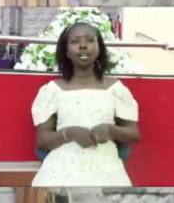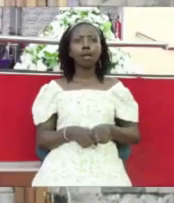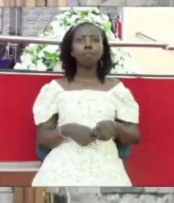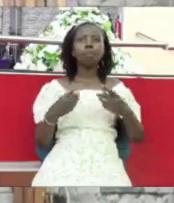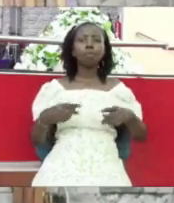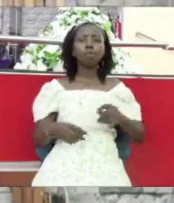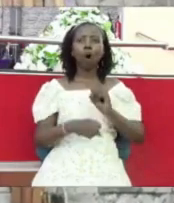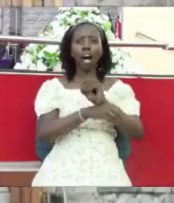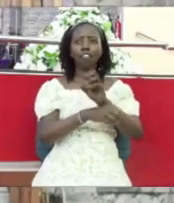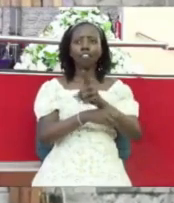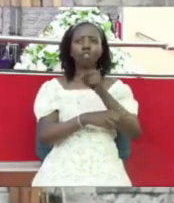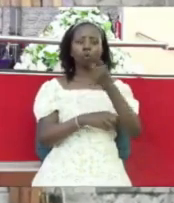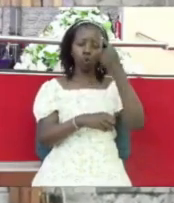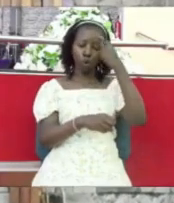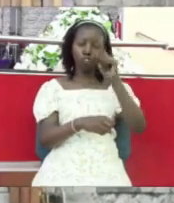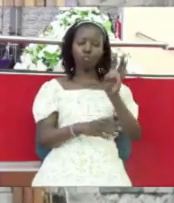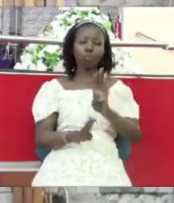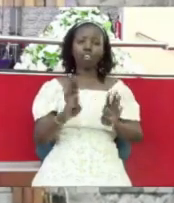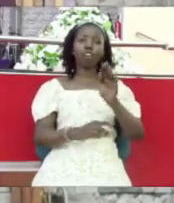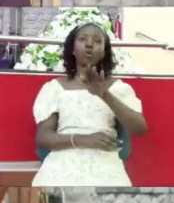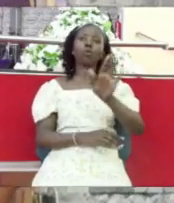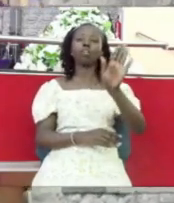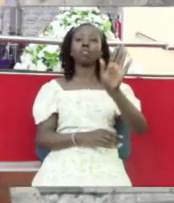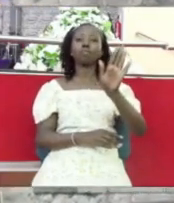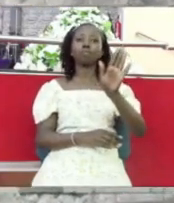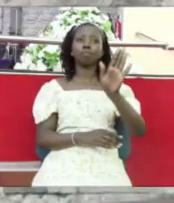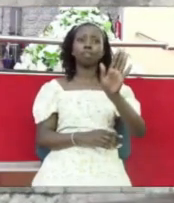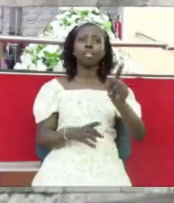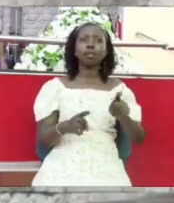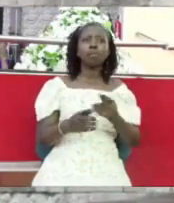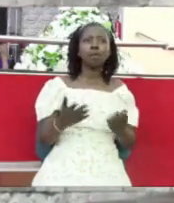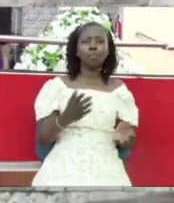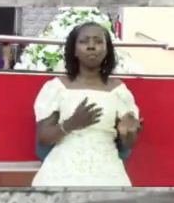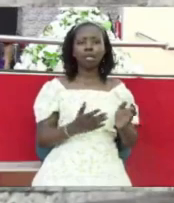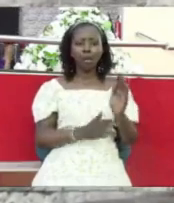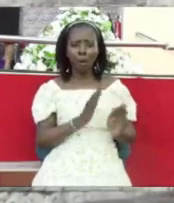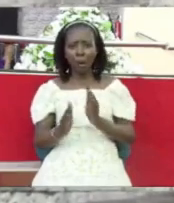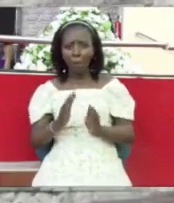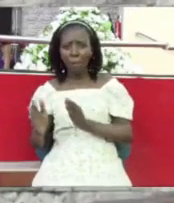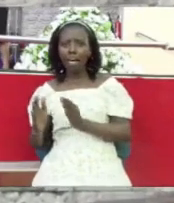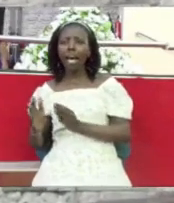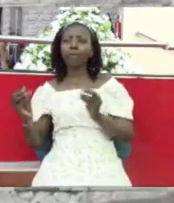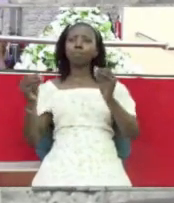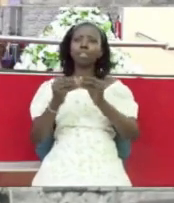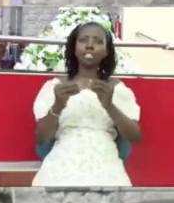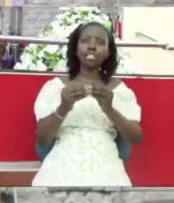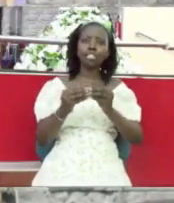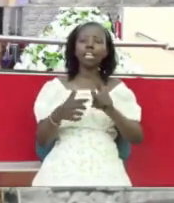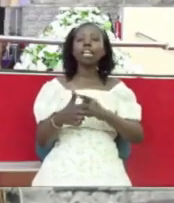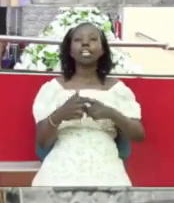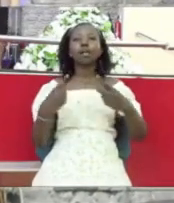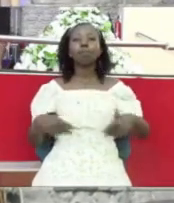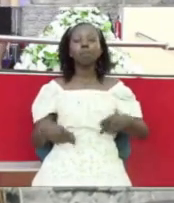feedback. Kitu na watu wanakuambia mambo wanakuambia maoni yao. You organize an event and then after the event we are seated, we are giving you feedback.